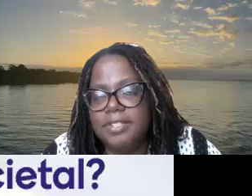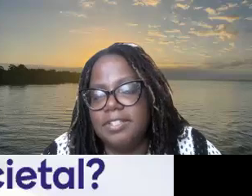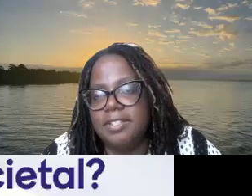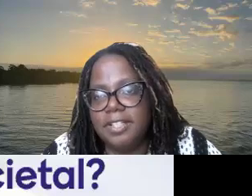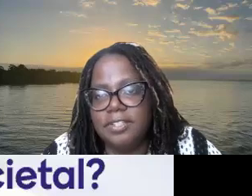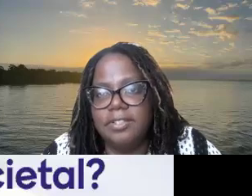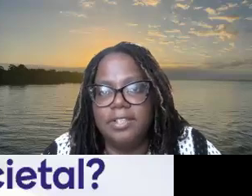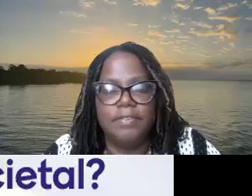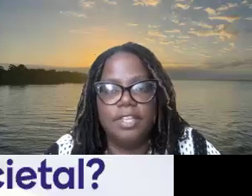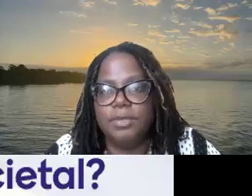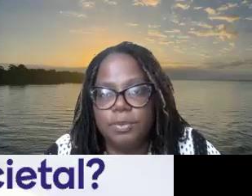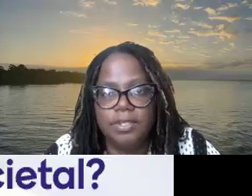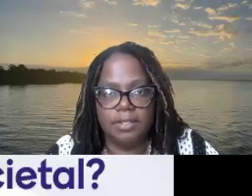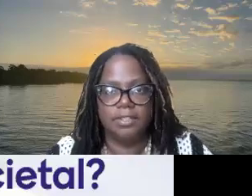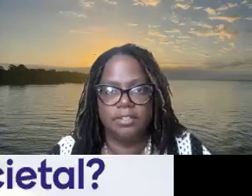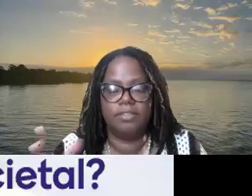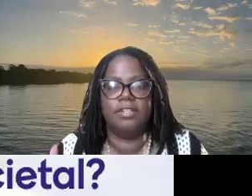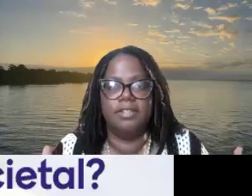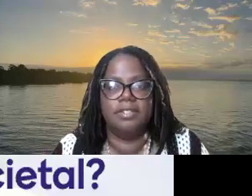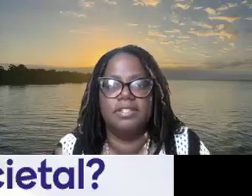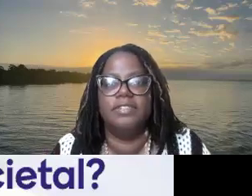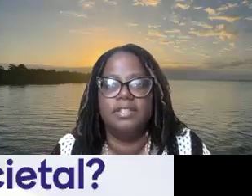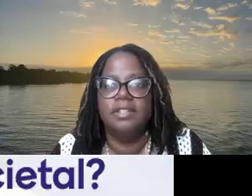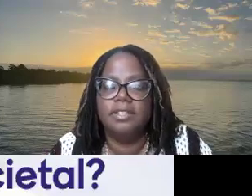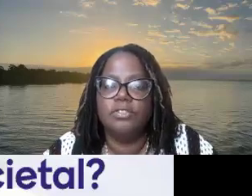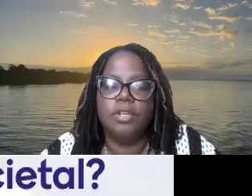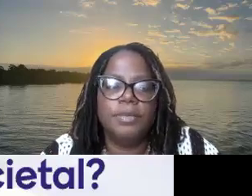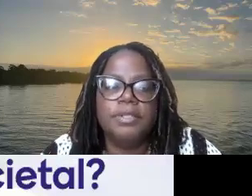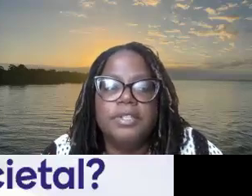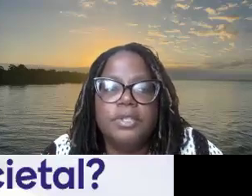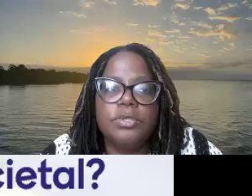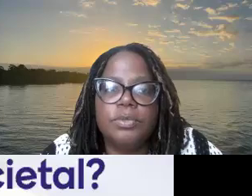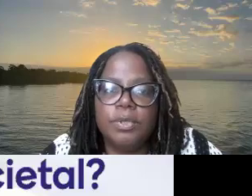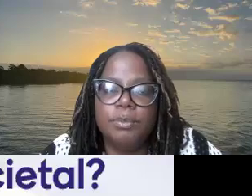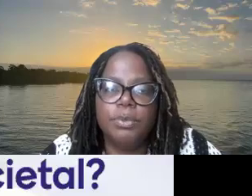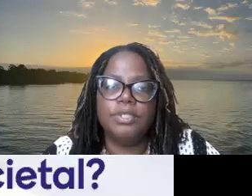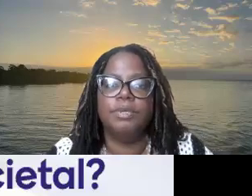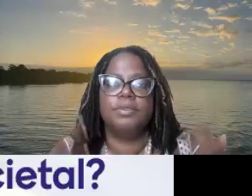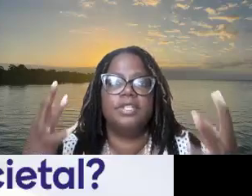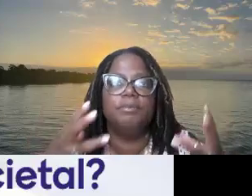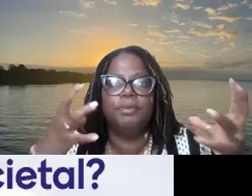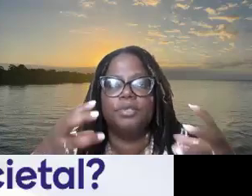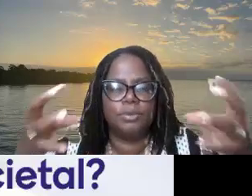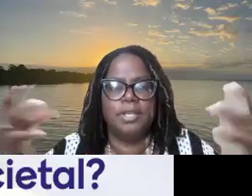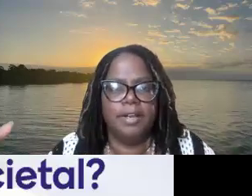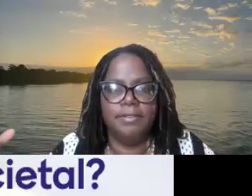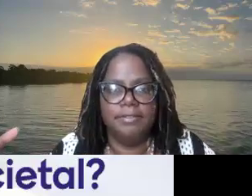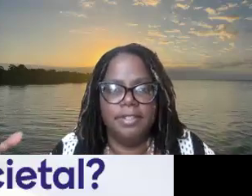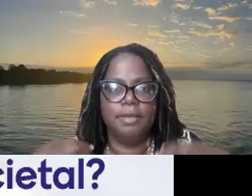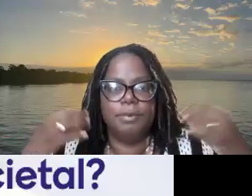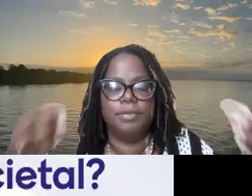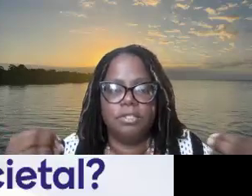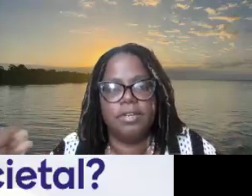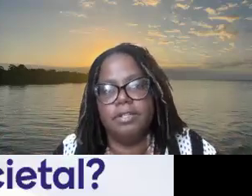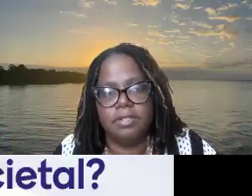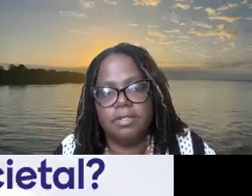the climate to the election and everything in between. And then you have a client that's living in trauma. So it's really important to be able to help people sort it out